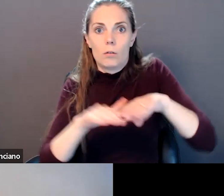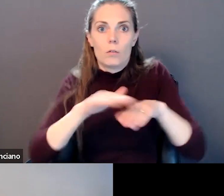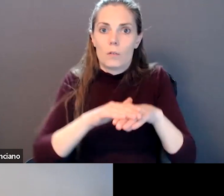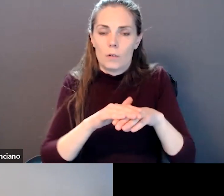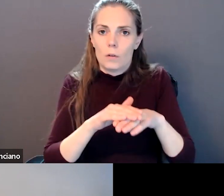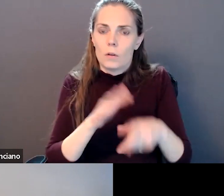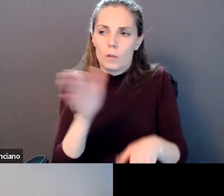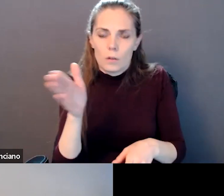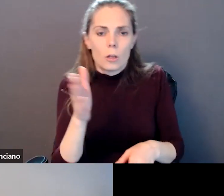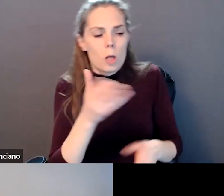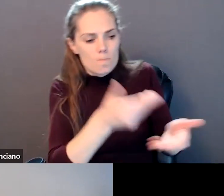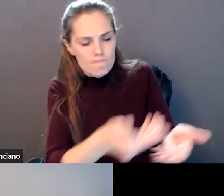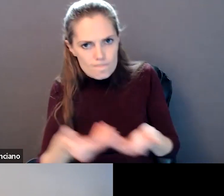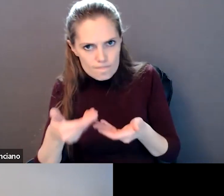start